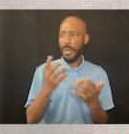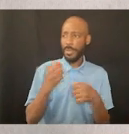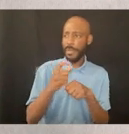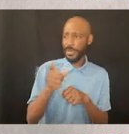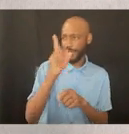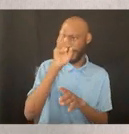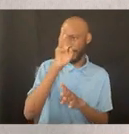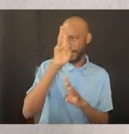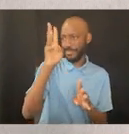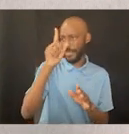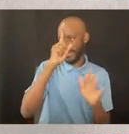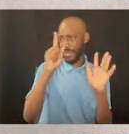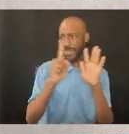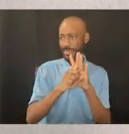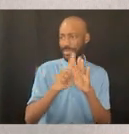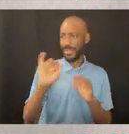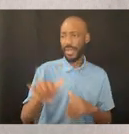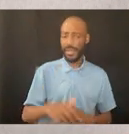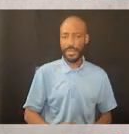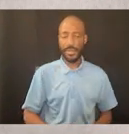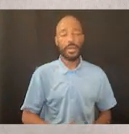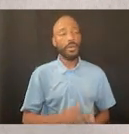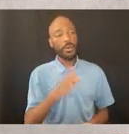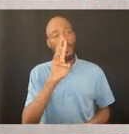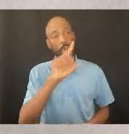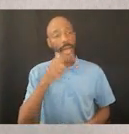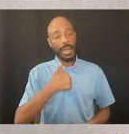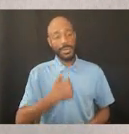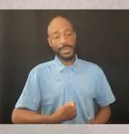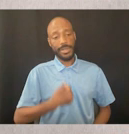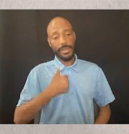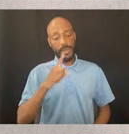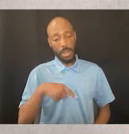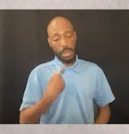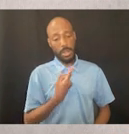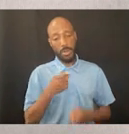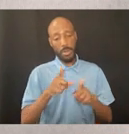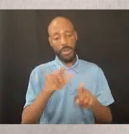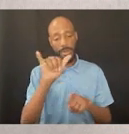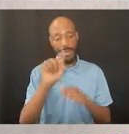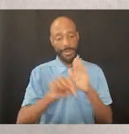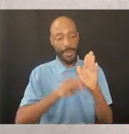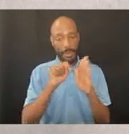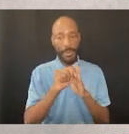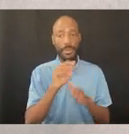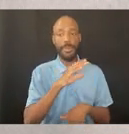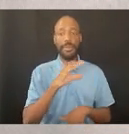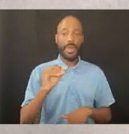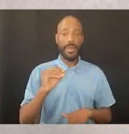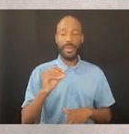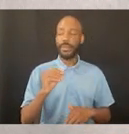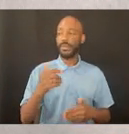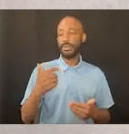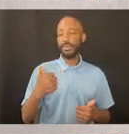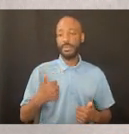I think initially just I was living on my own at the time and just living on my own with